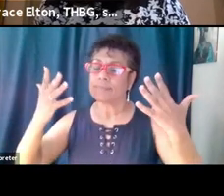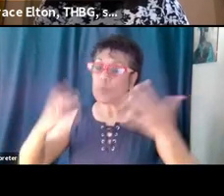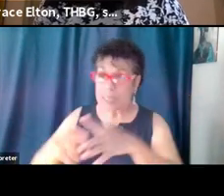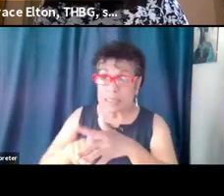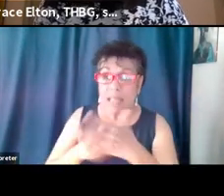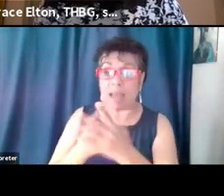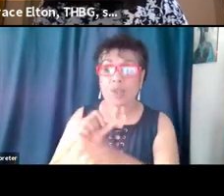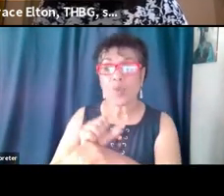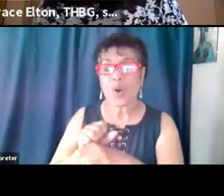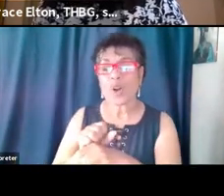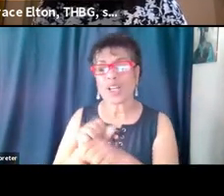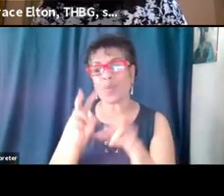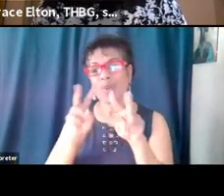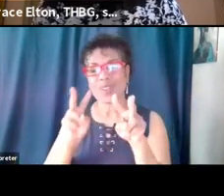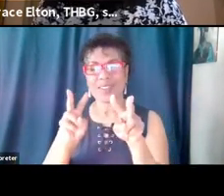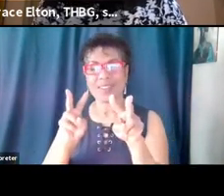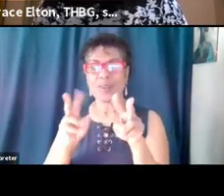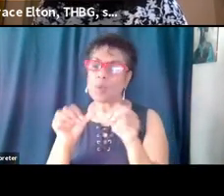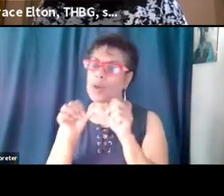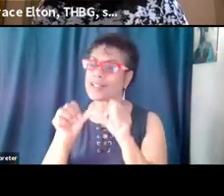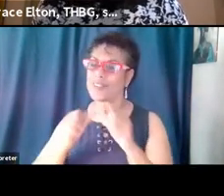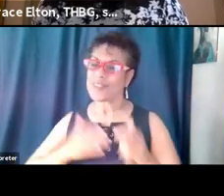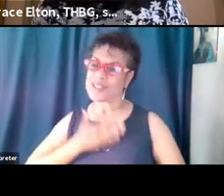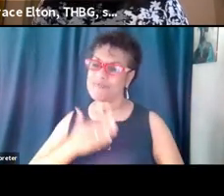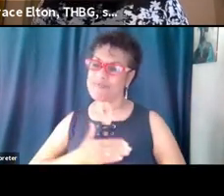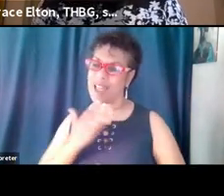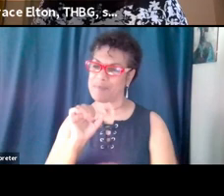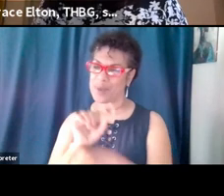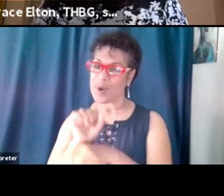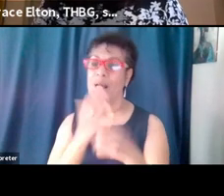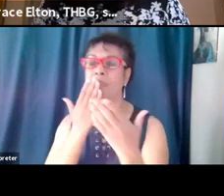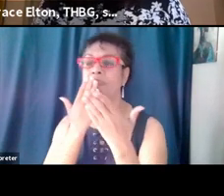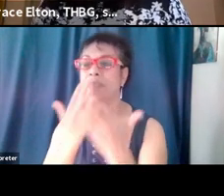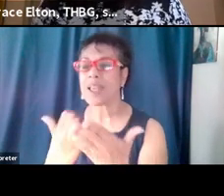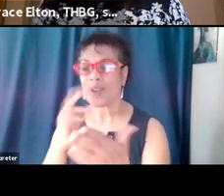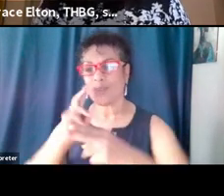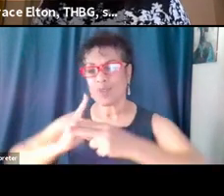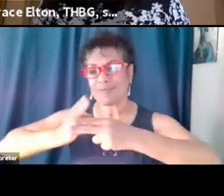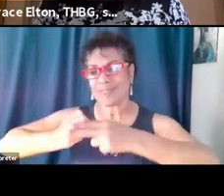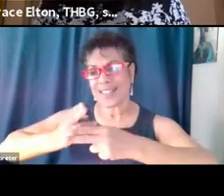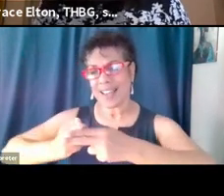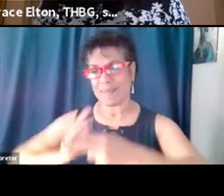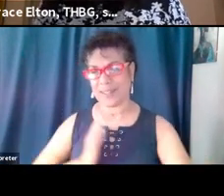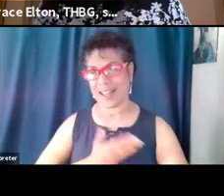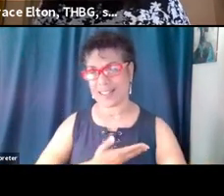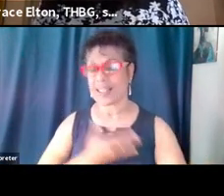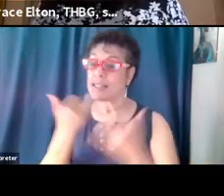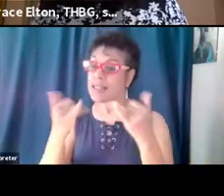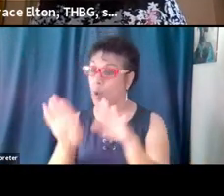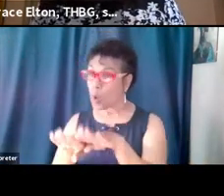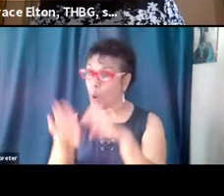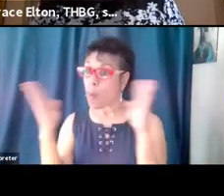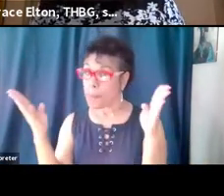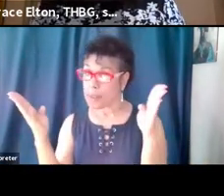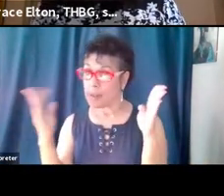very excited to continue this very joyful work. So thank you again for this nomination. And the garden is open now